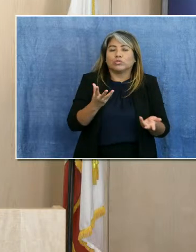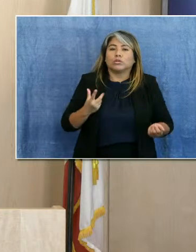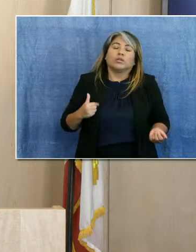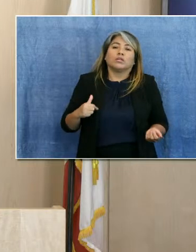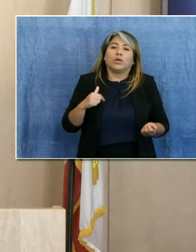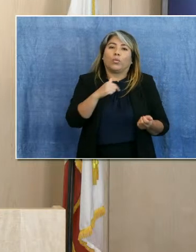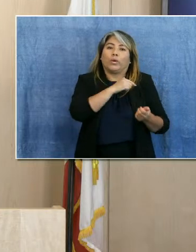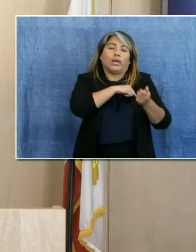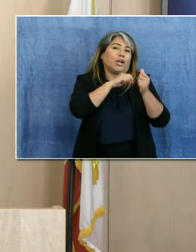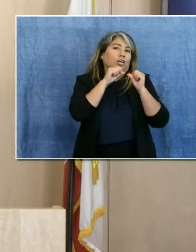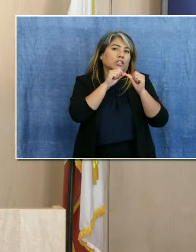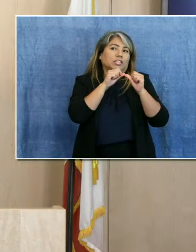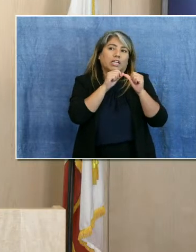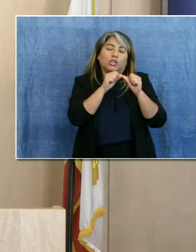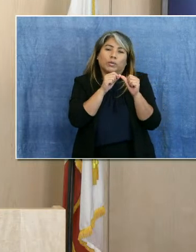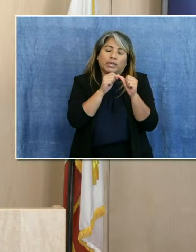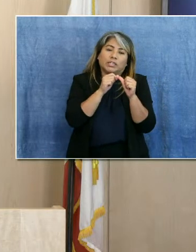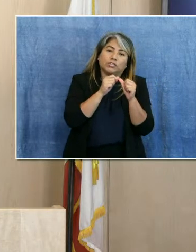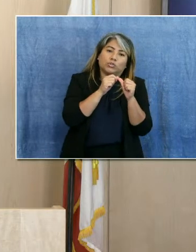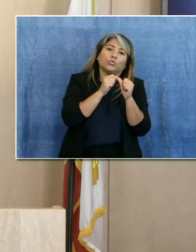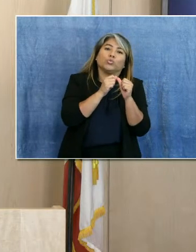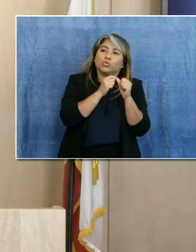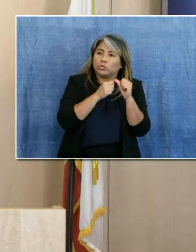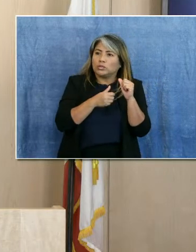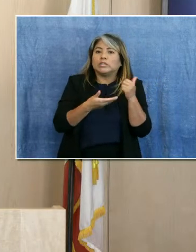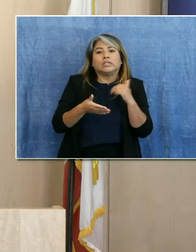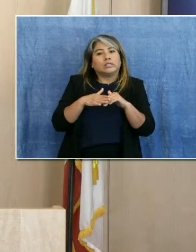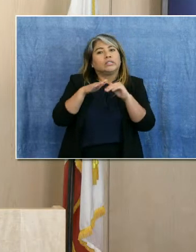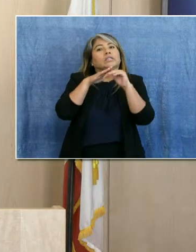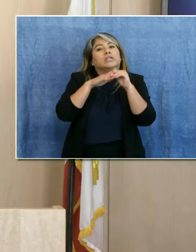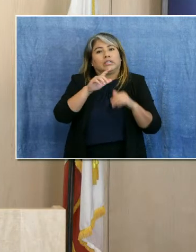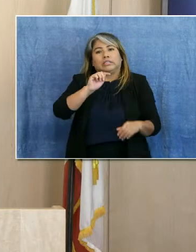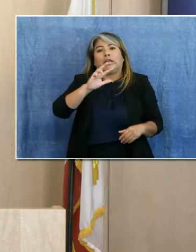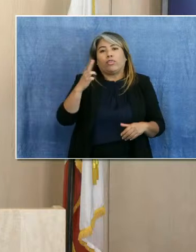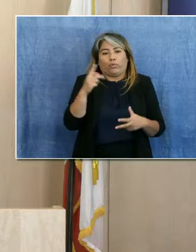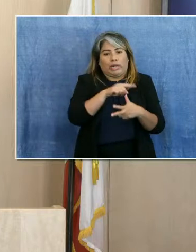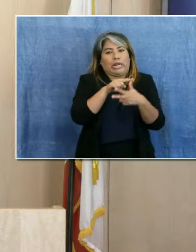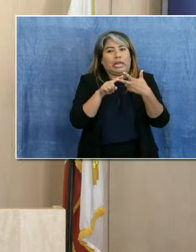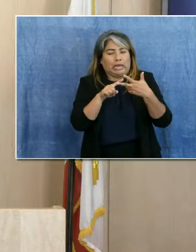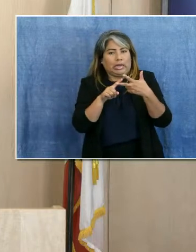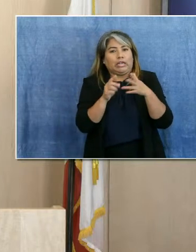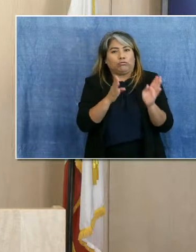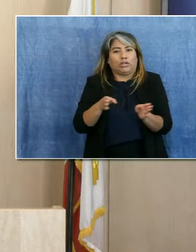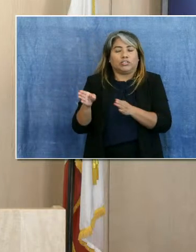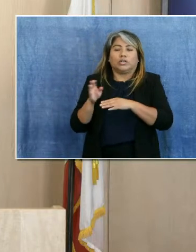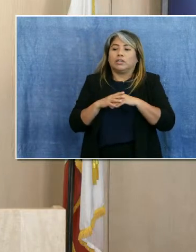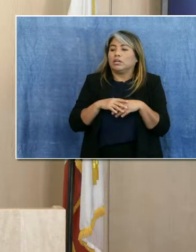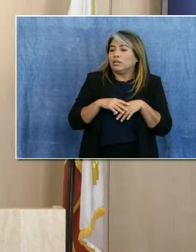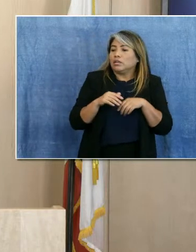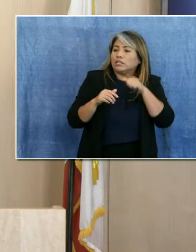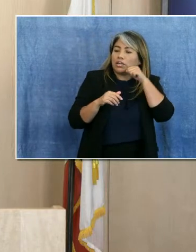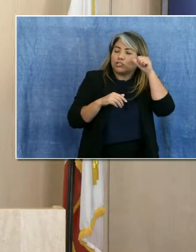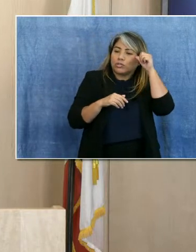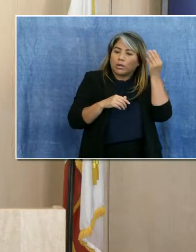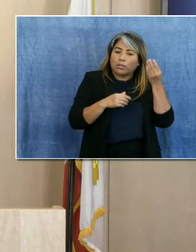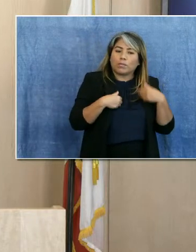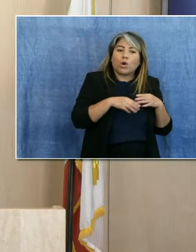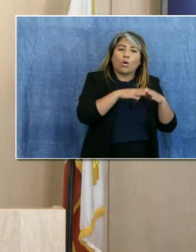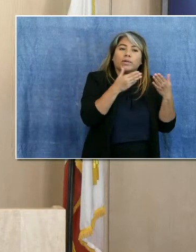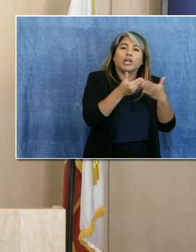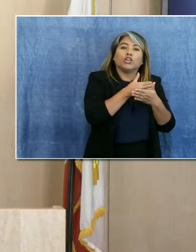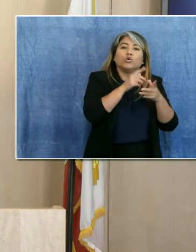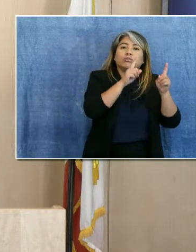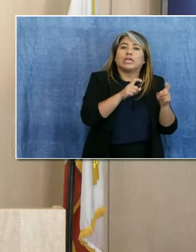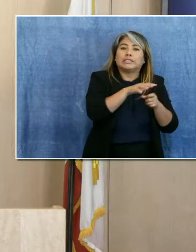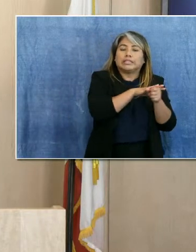we're continuing to ramp up our T3 strategy. Yesterday, on Monday, we opened a new county testing